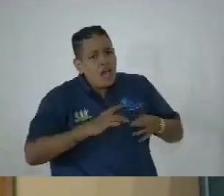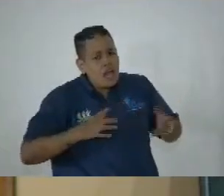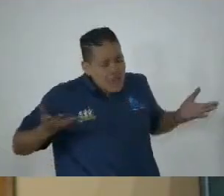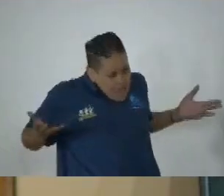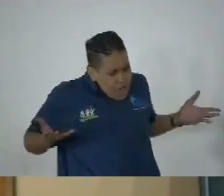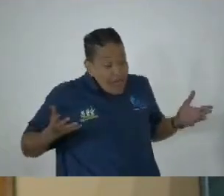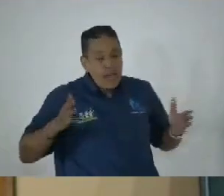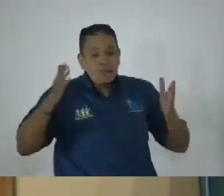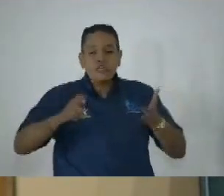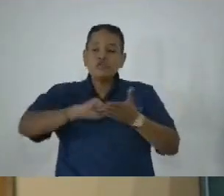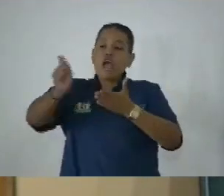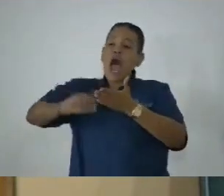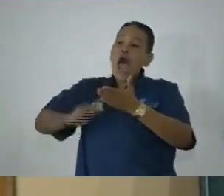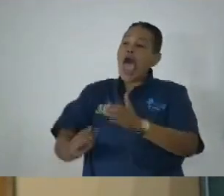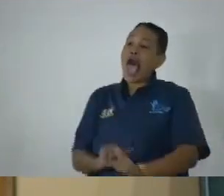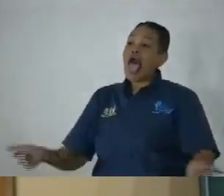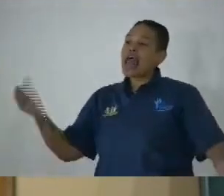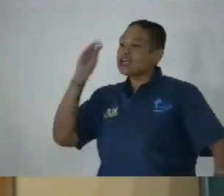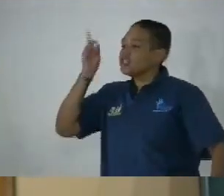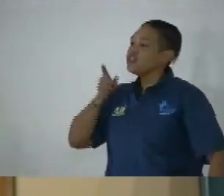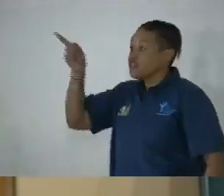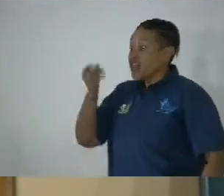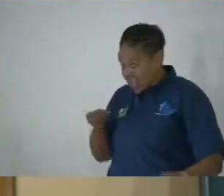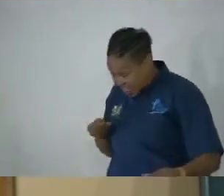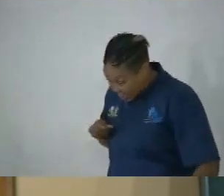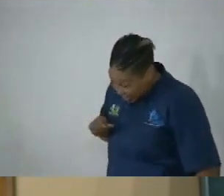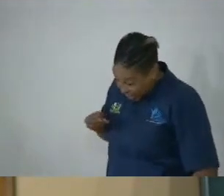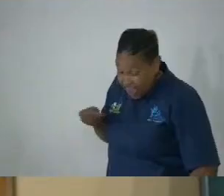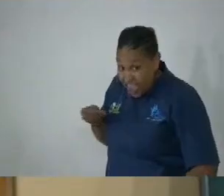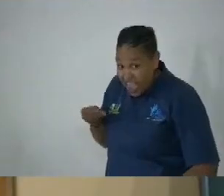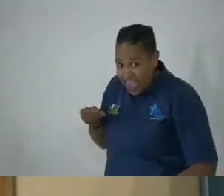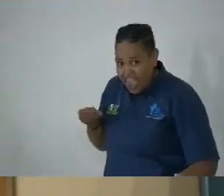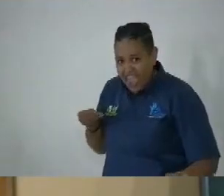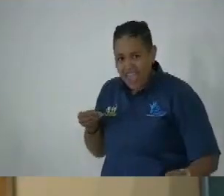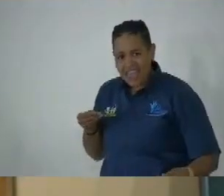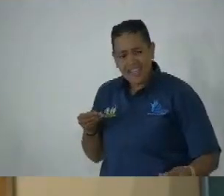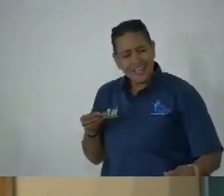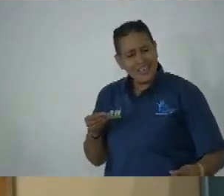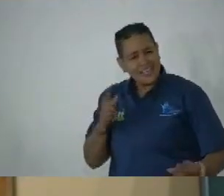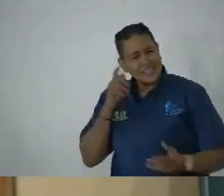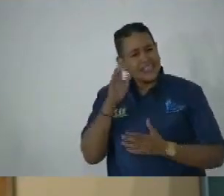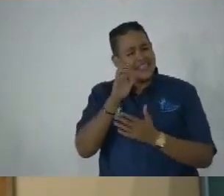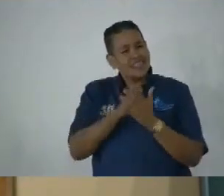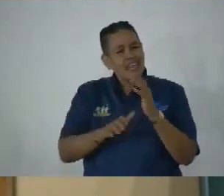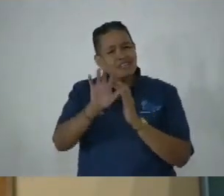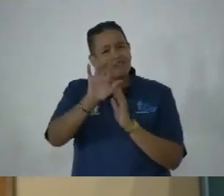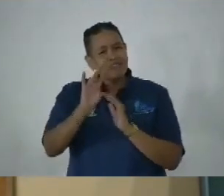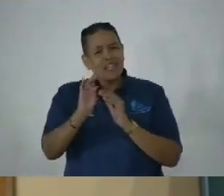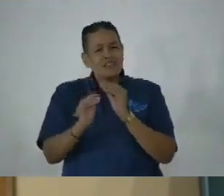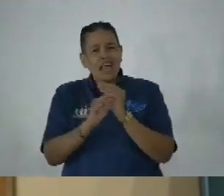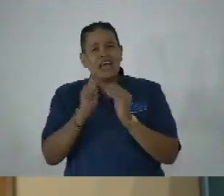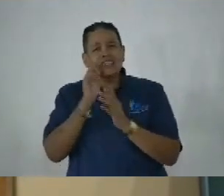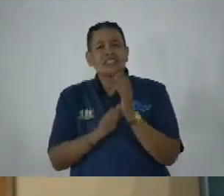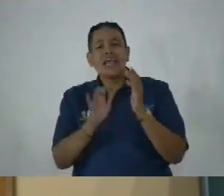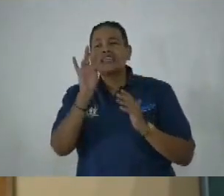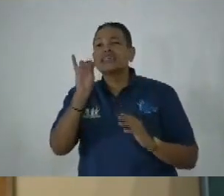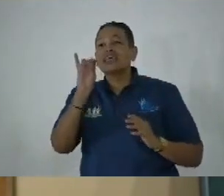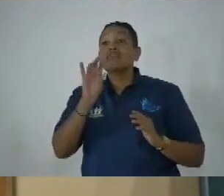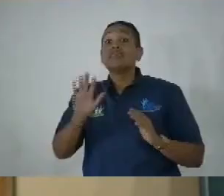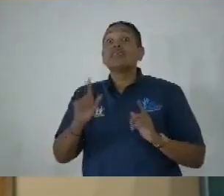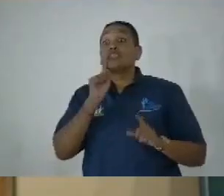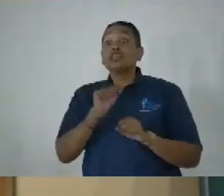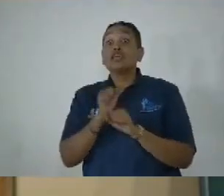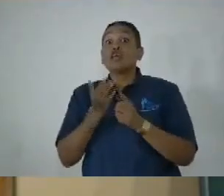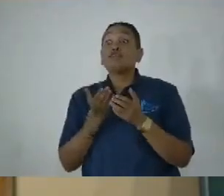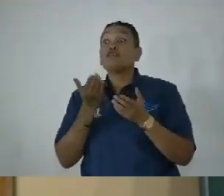anything about any teacher and send it in. Section 57 and Section 70, the right